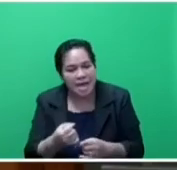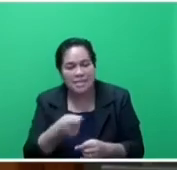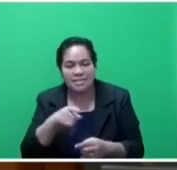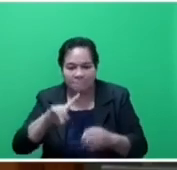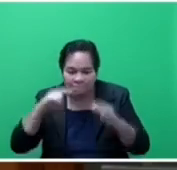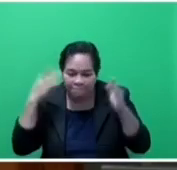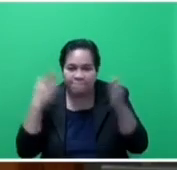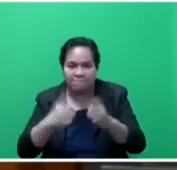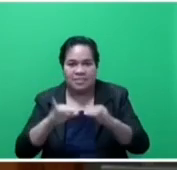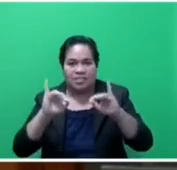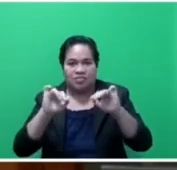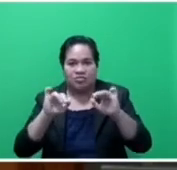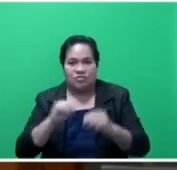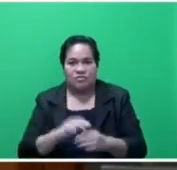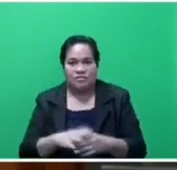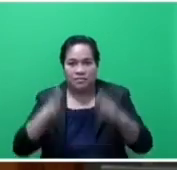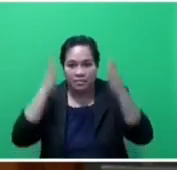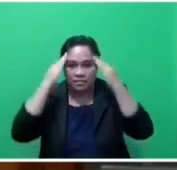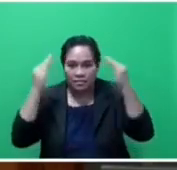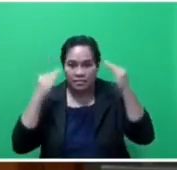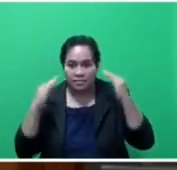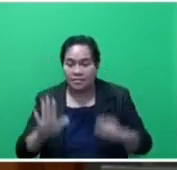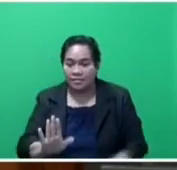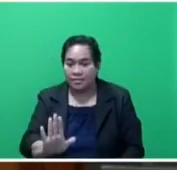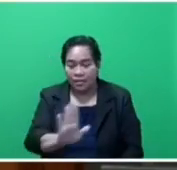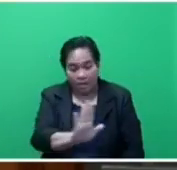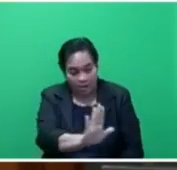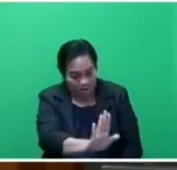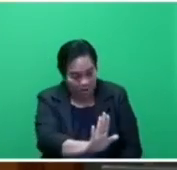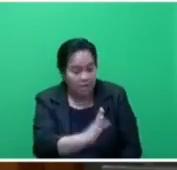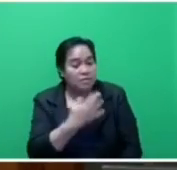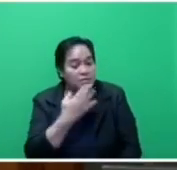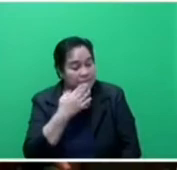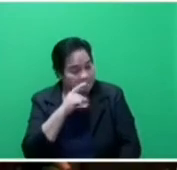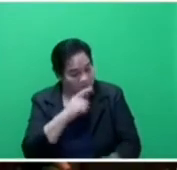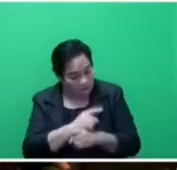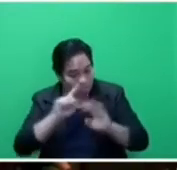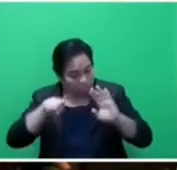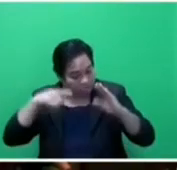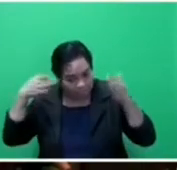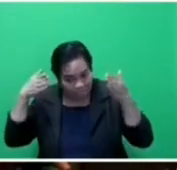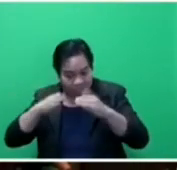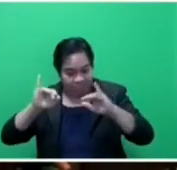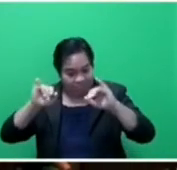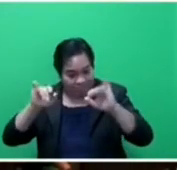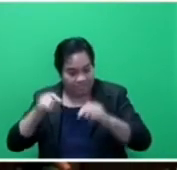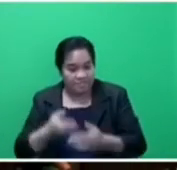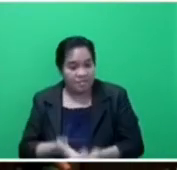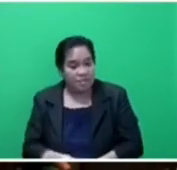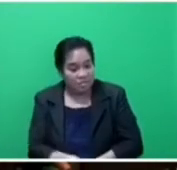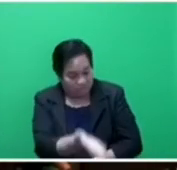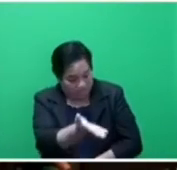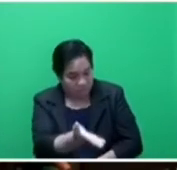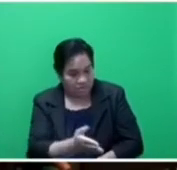side. Just stick to the subject for debate. You have the floor.